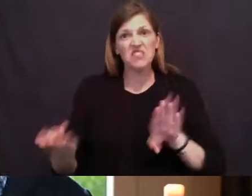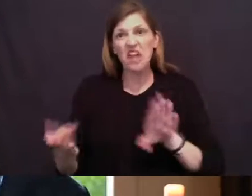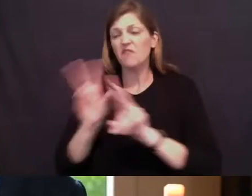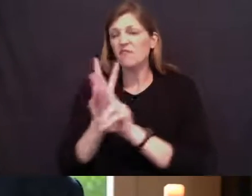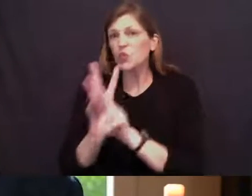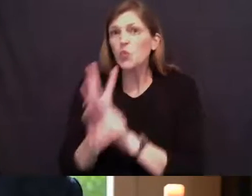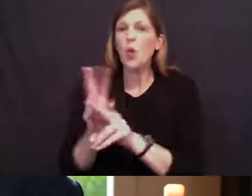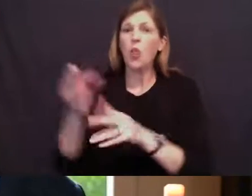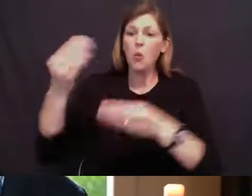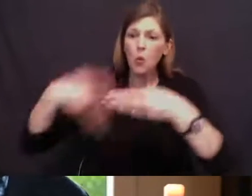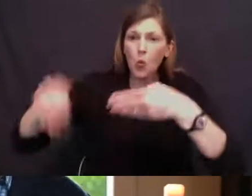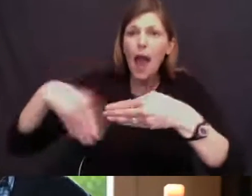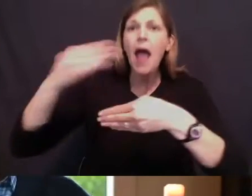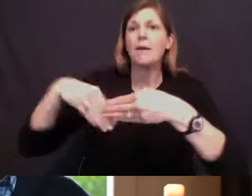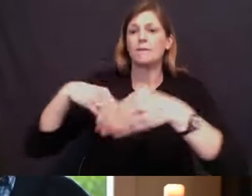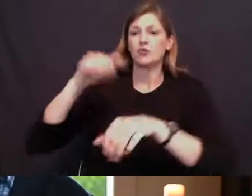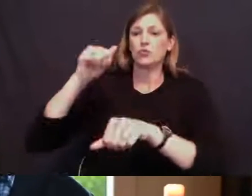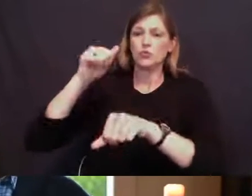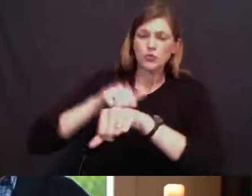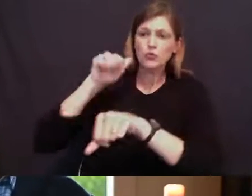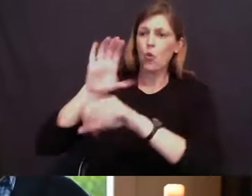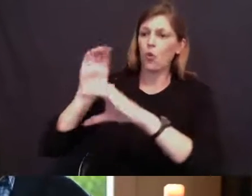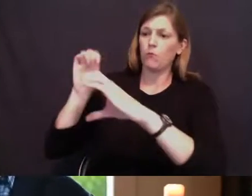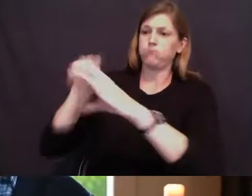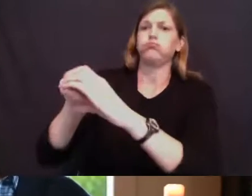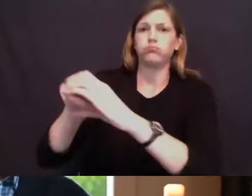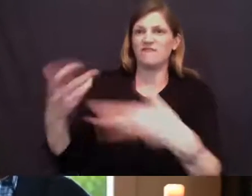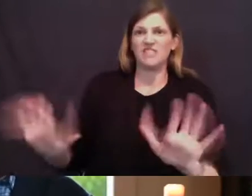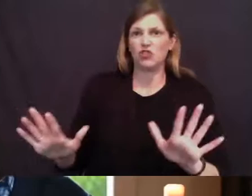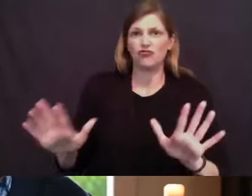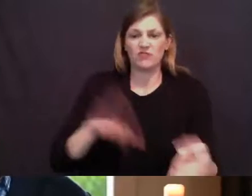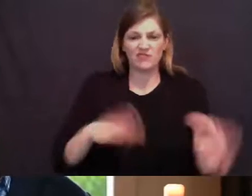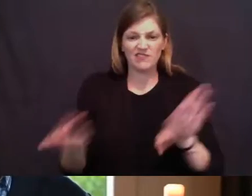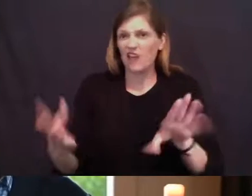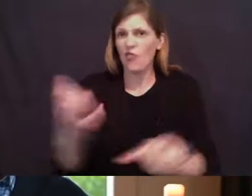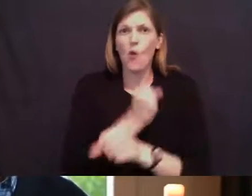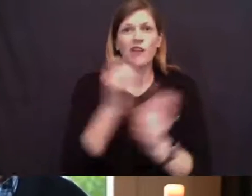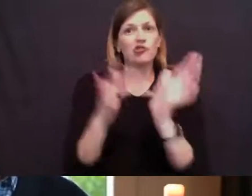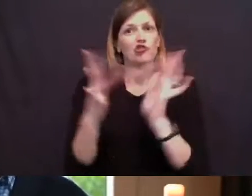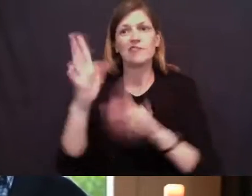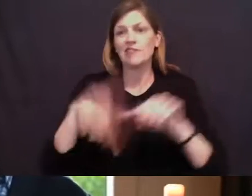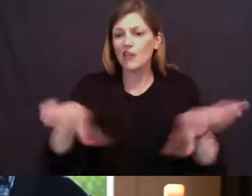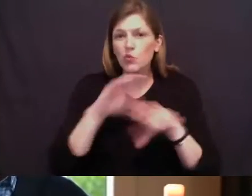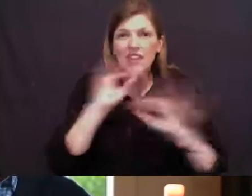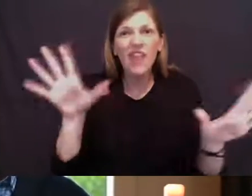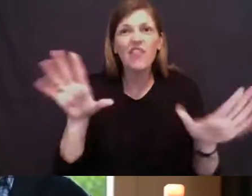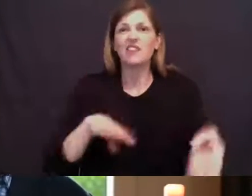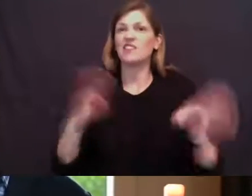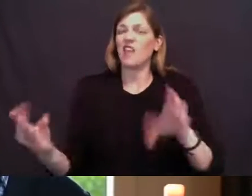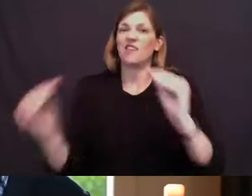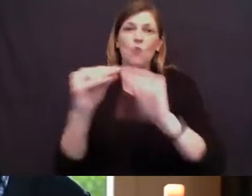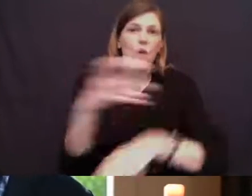him, the stone's been placed in front of the tomb. Death has won. Jesus can't even do anything. Death is more powerful. Death has